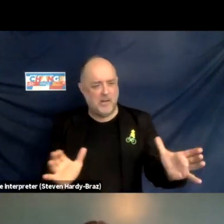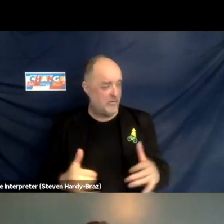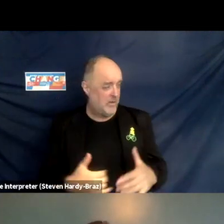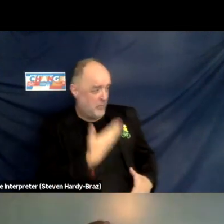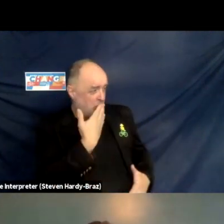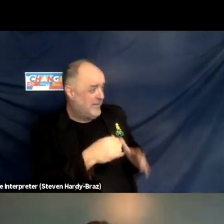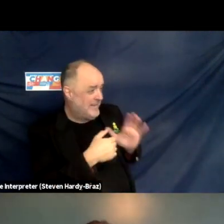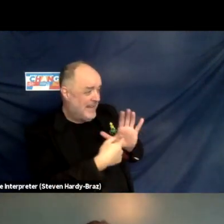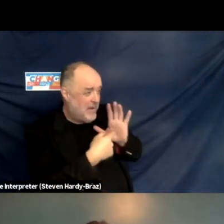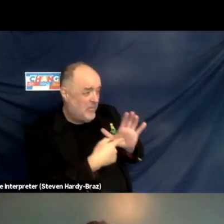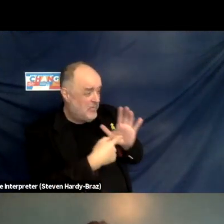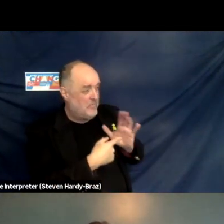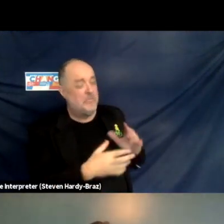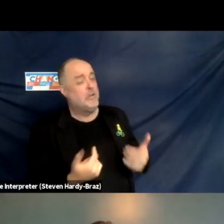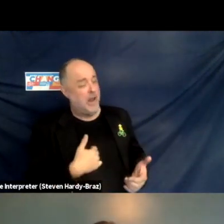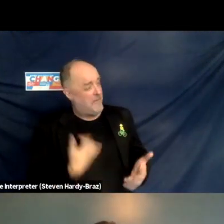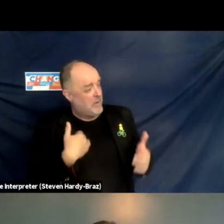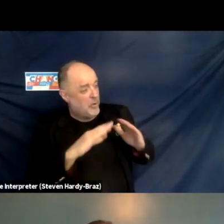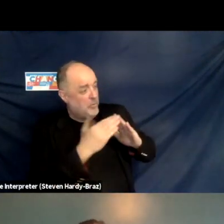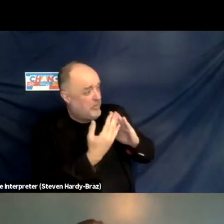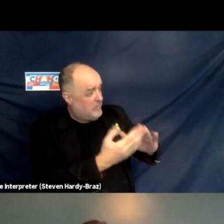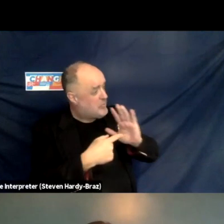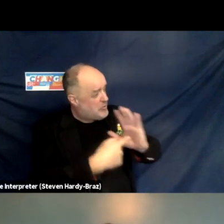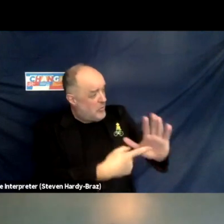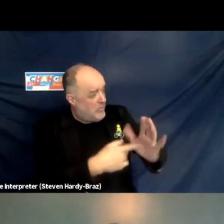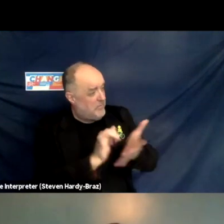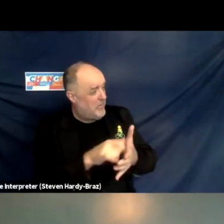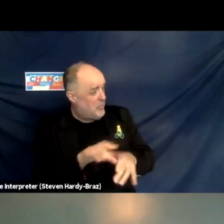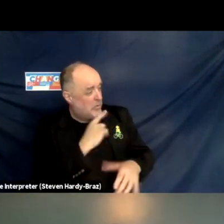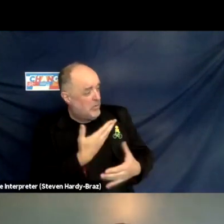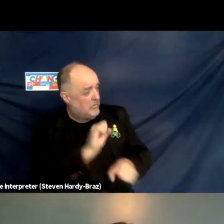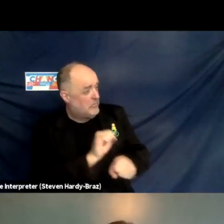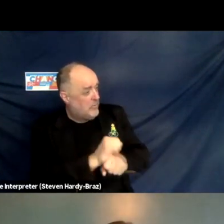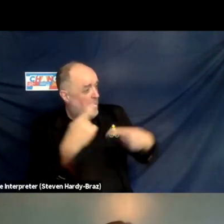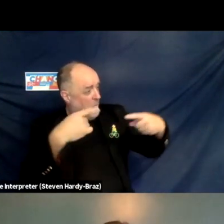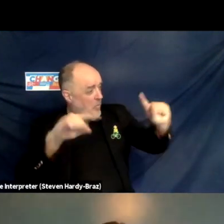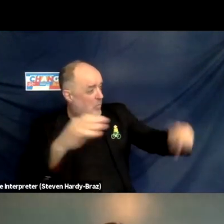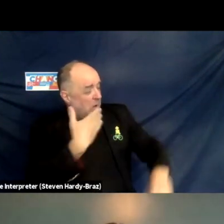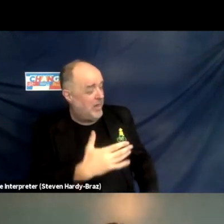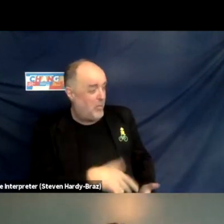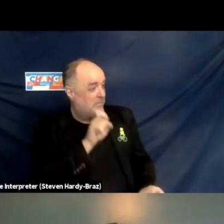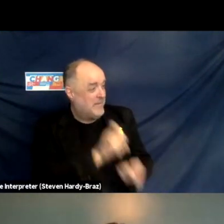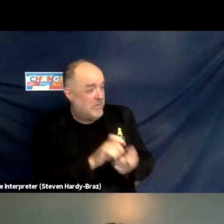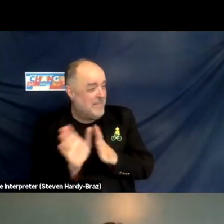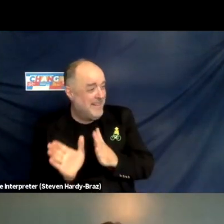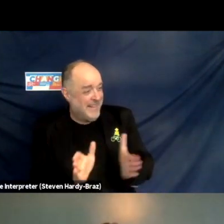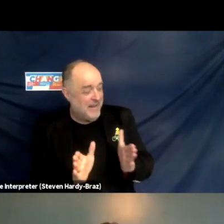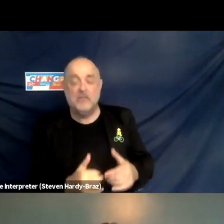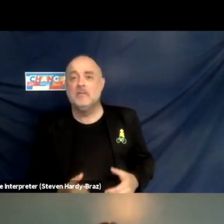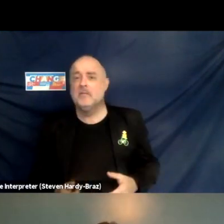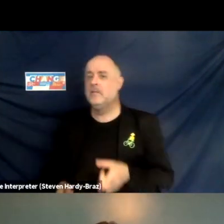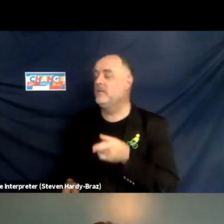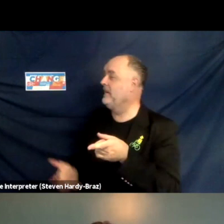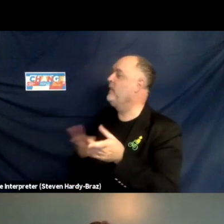any communities you can point people to that are doing this really well, or even specific plans? So